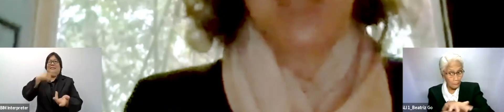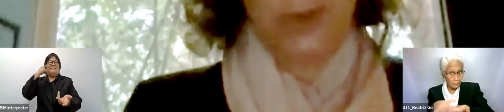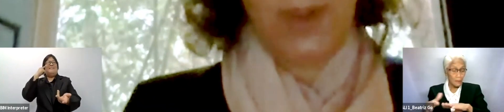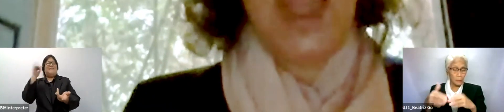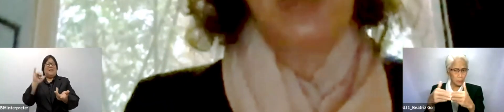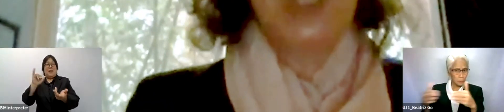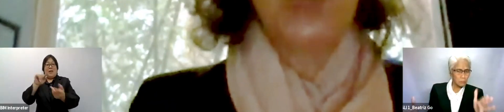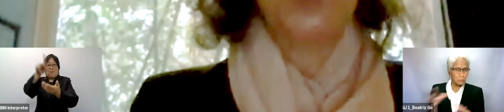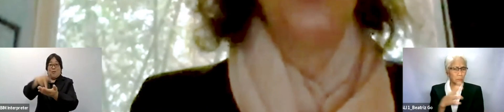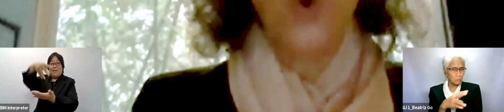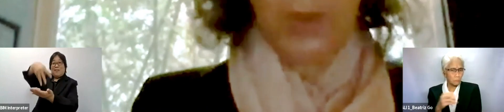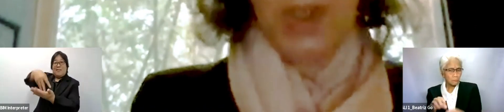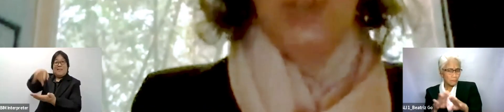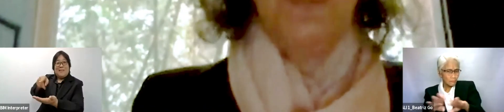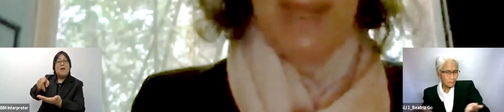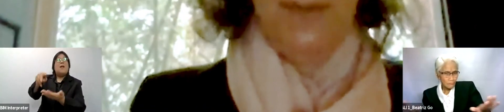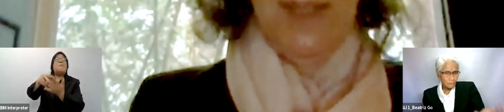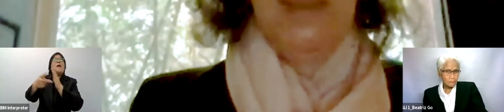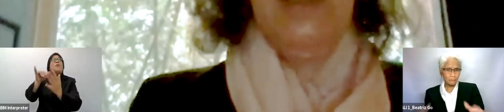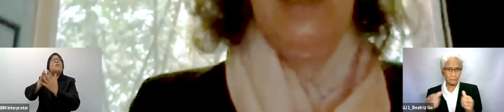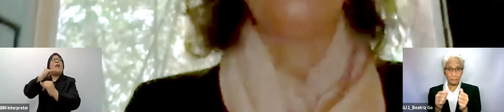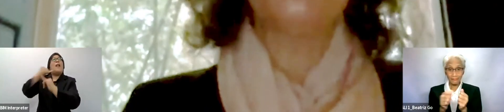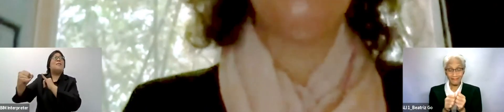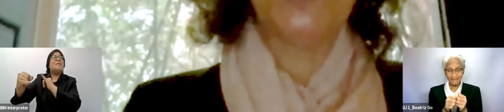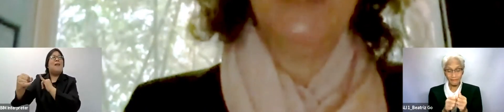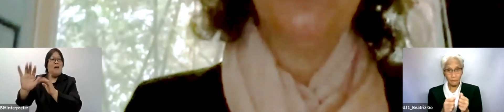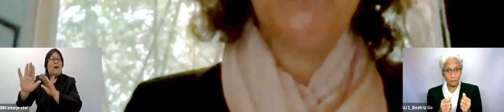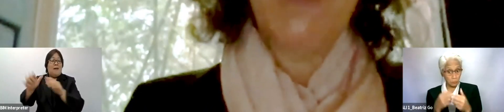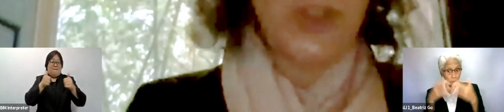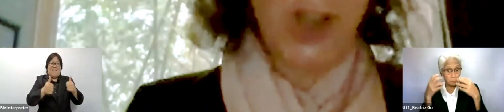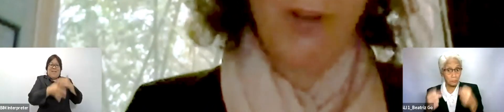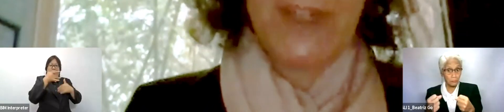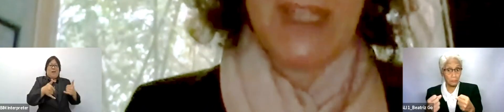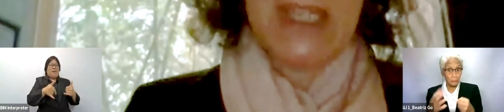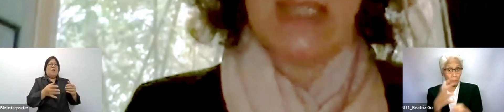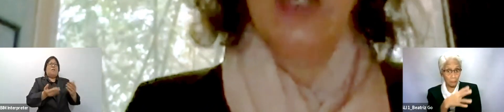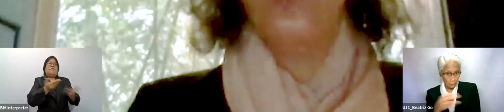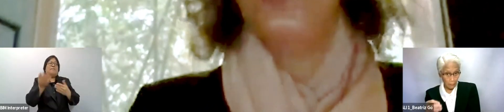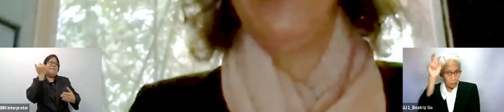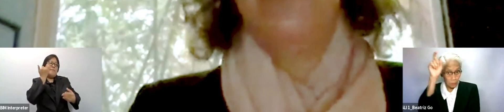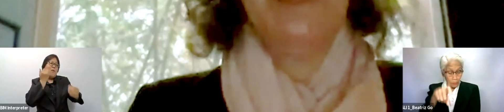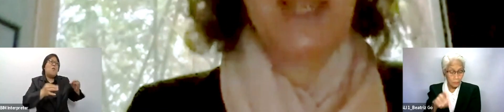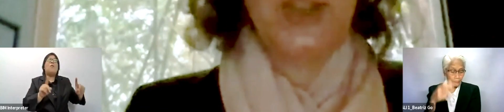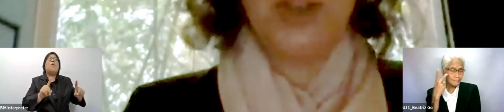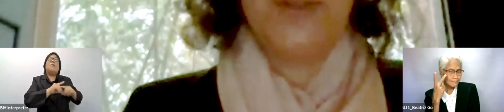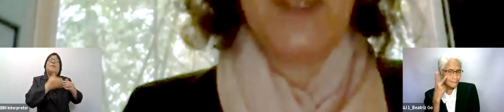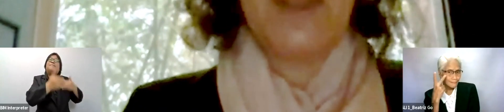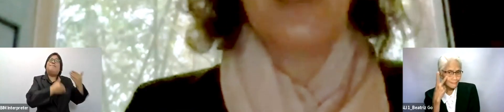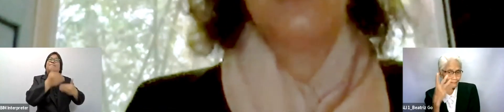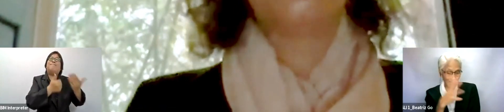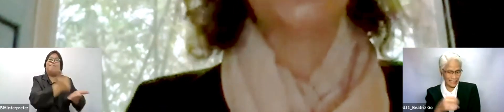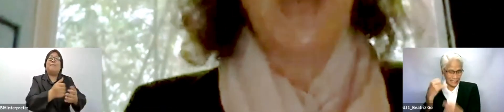protective measures that children ought to benefit. First one being, first of all, probation officers or